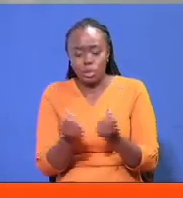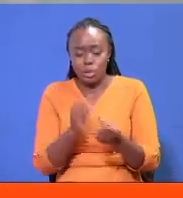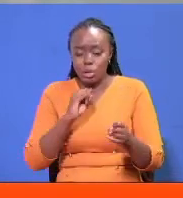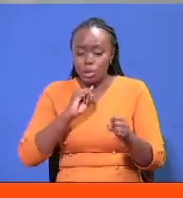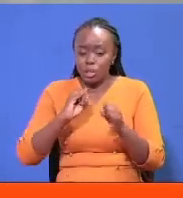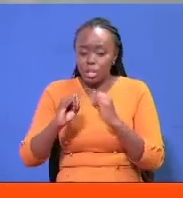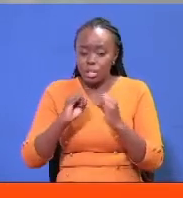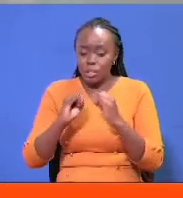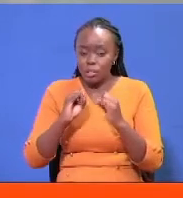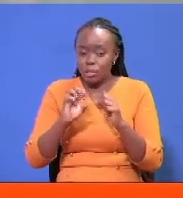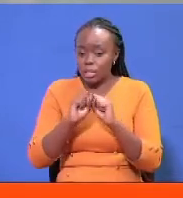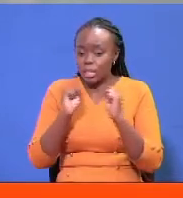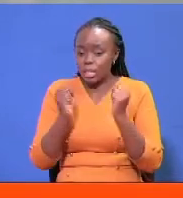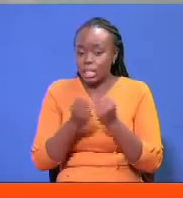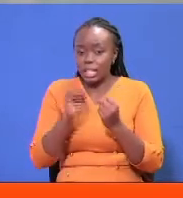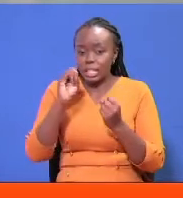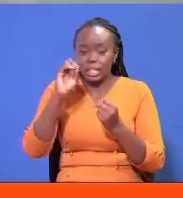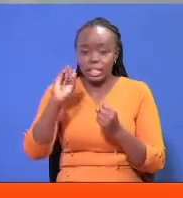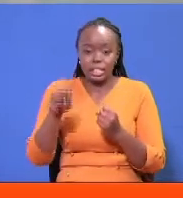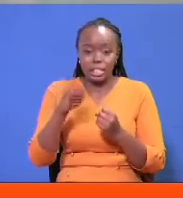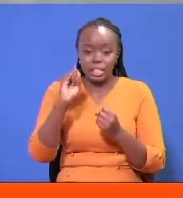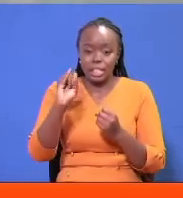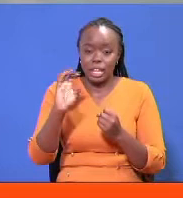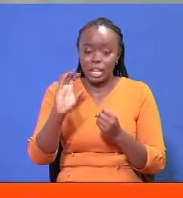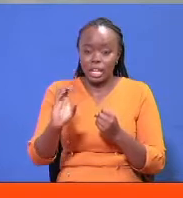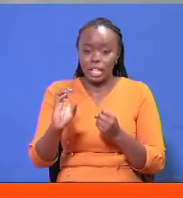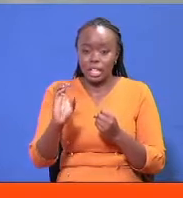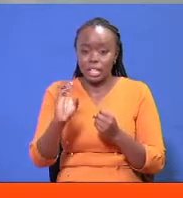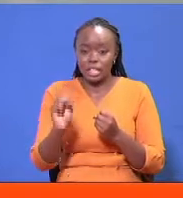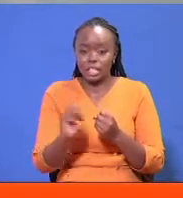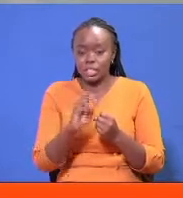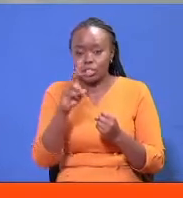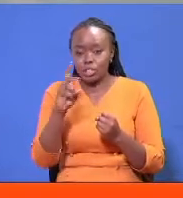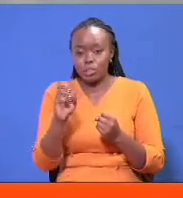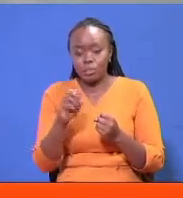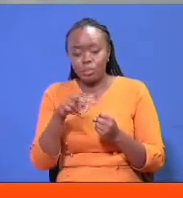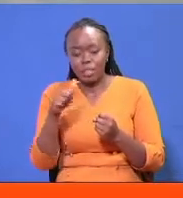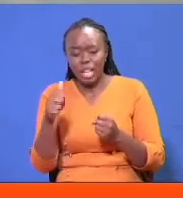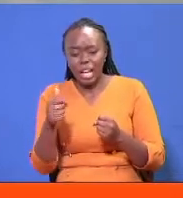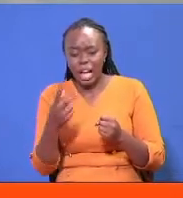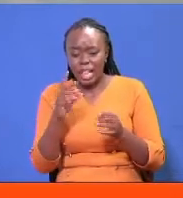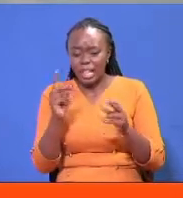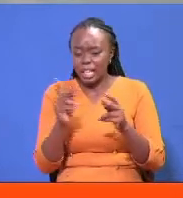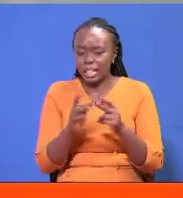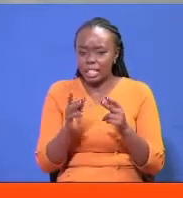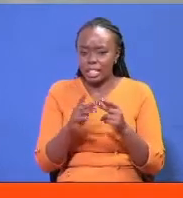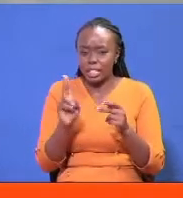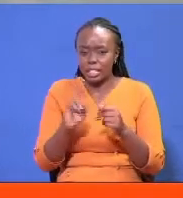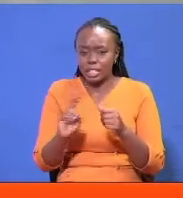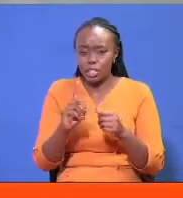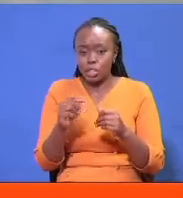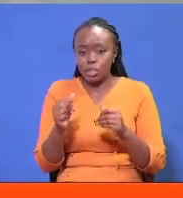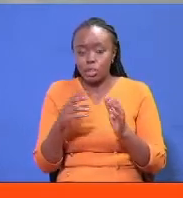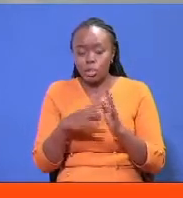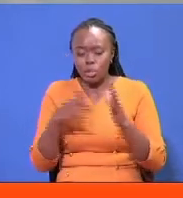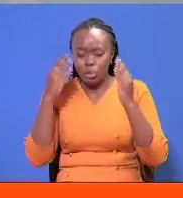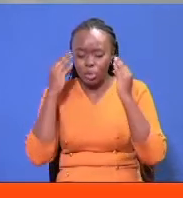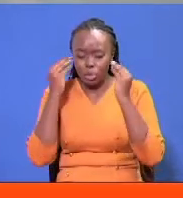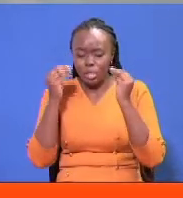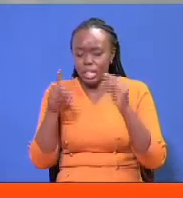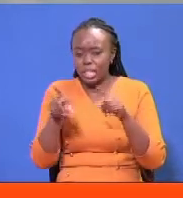System, GIS. GIS, also referred as digital maps, are utilized to capture, store,